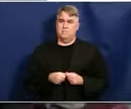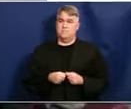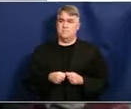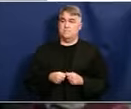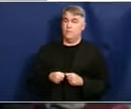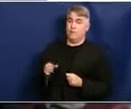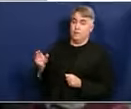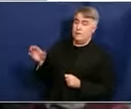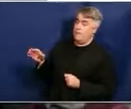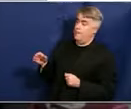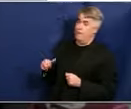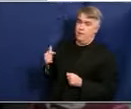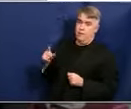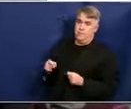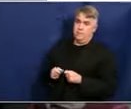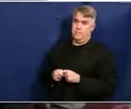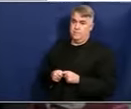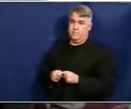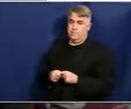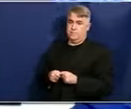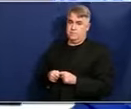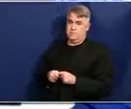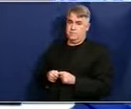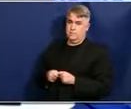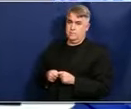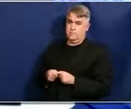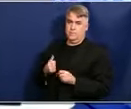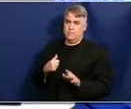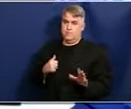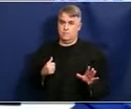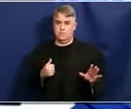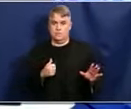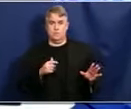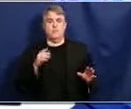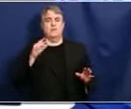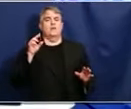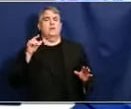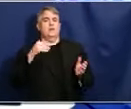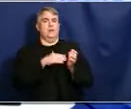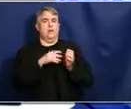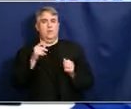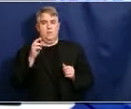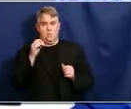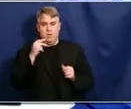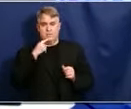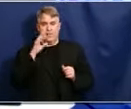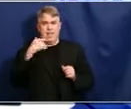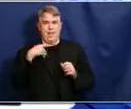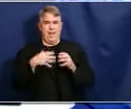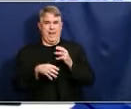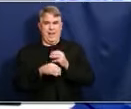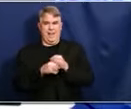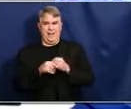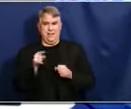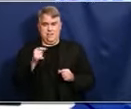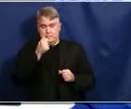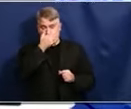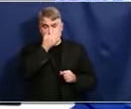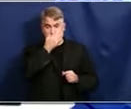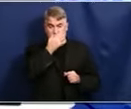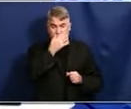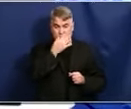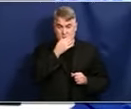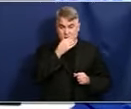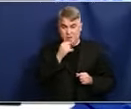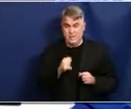Okay, the next question. We're told. Oh, sorry, Dr. Wooten. Well, I just wanted to add also that as it relates to